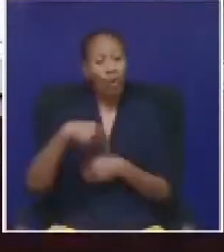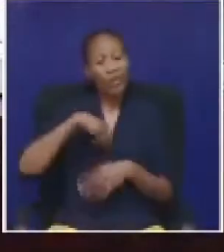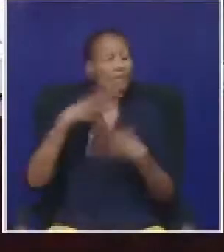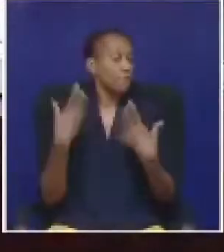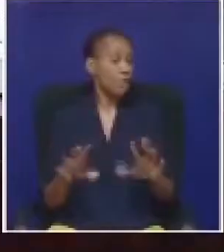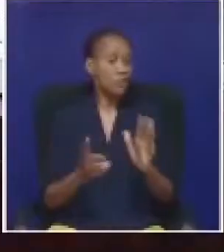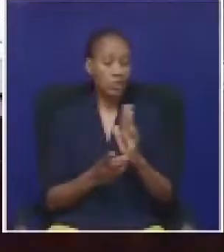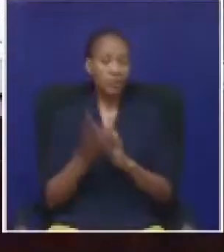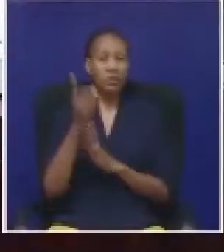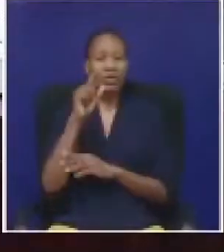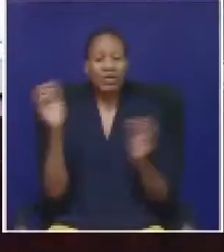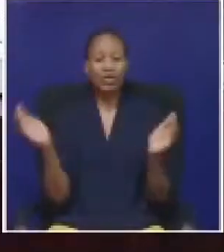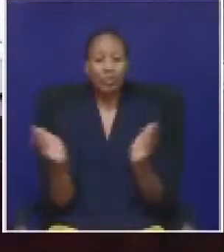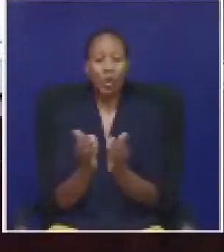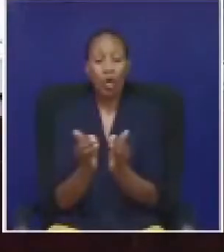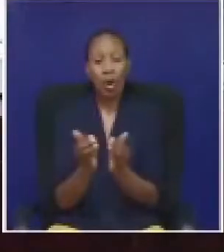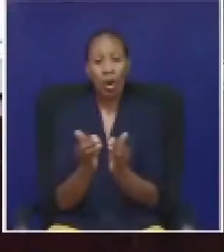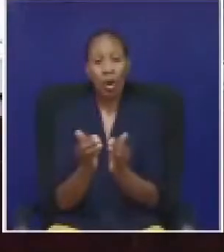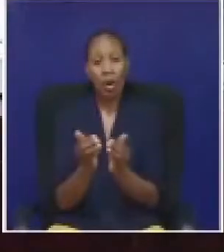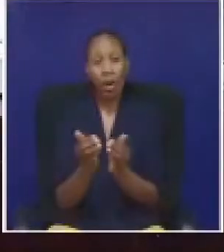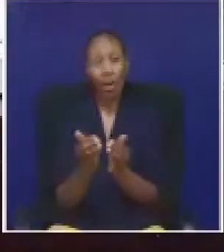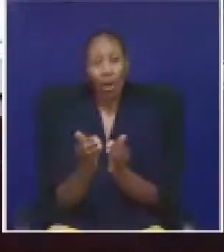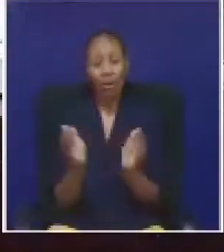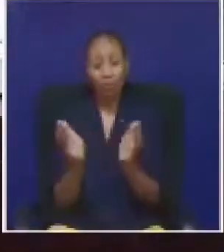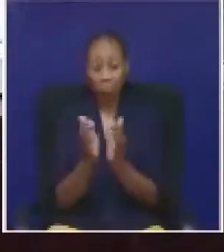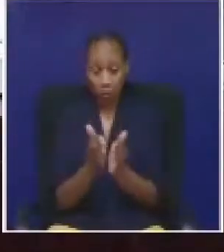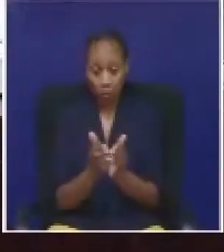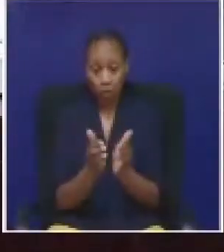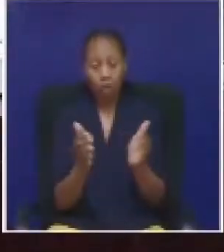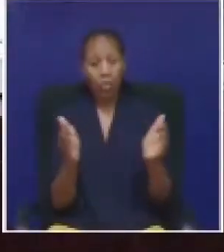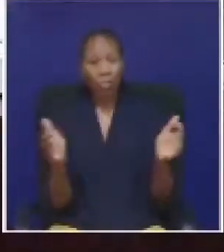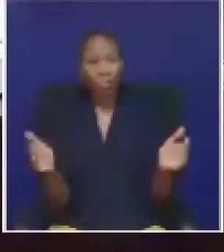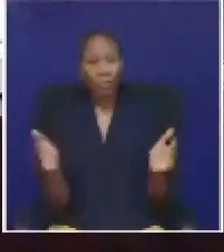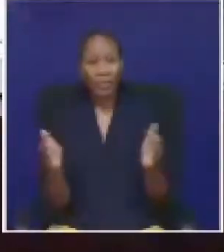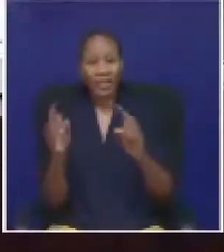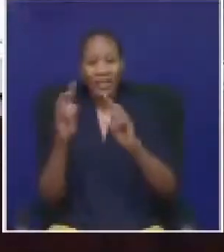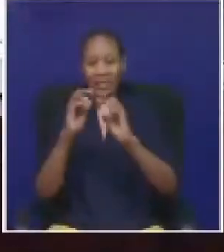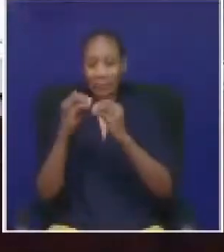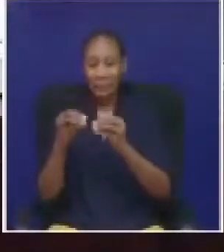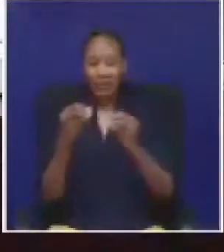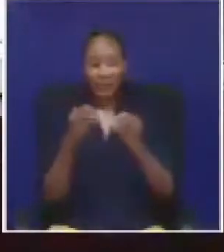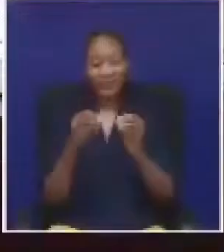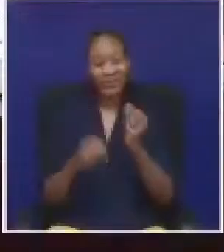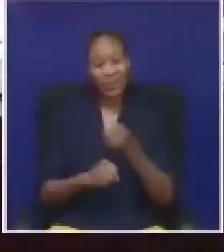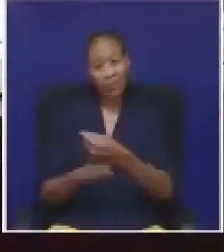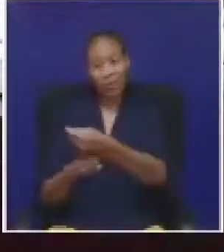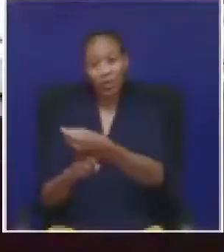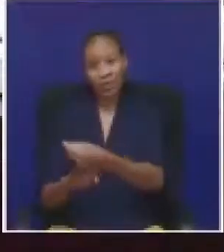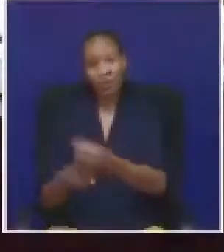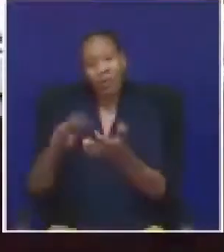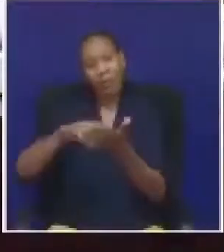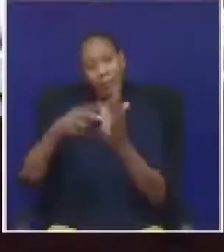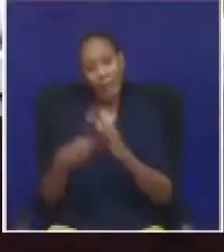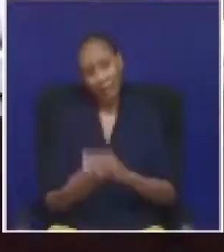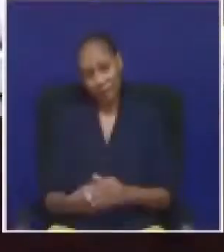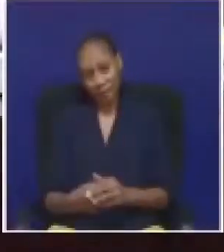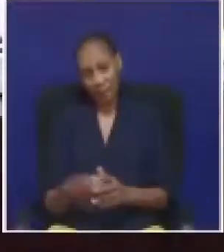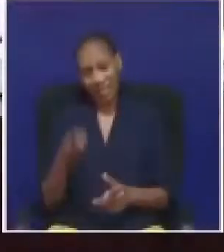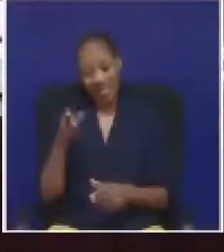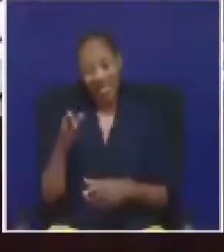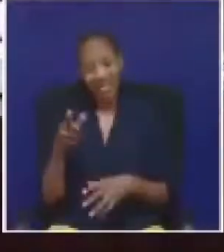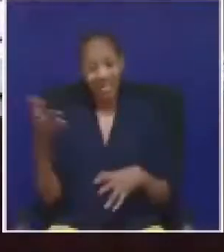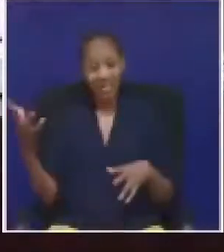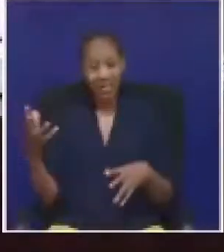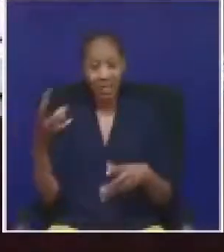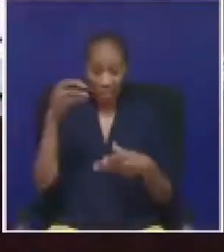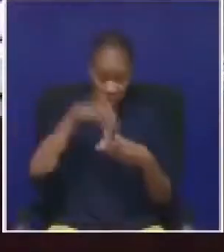call small, micro, and medium enterprise support plan that aligns with the